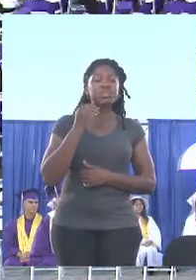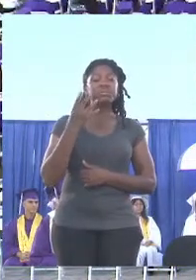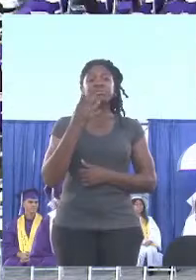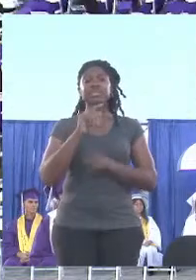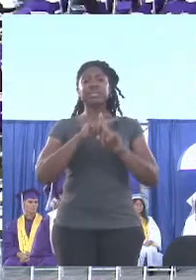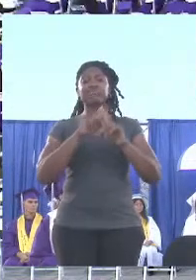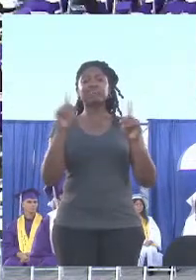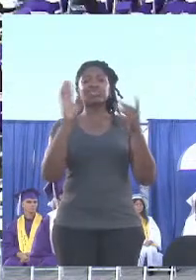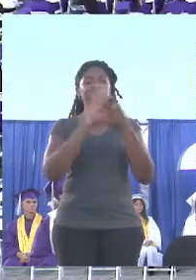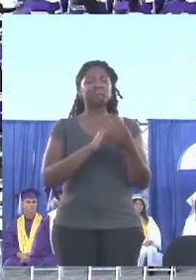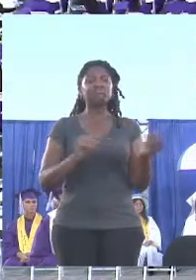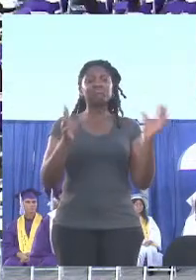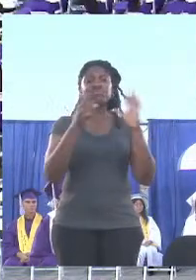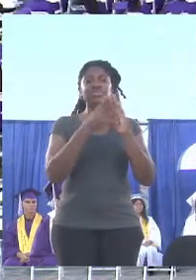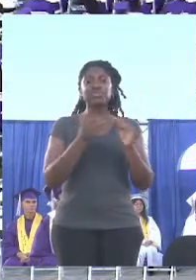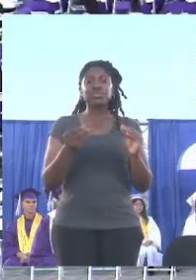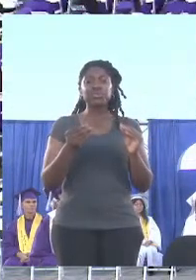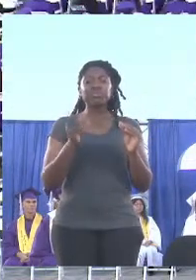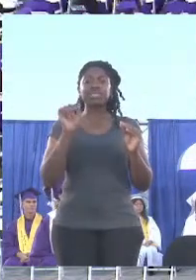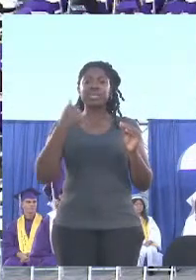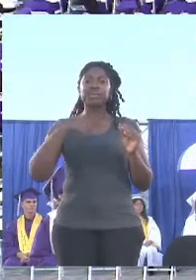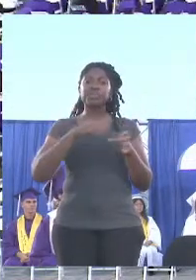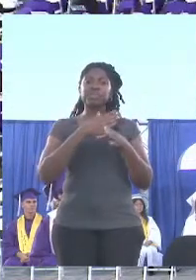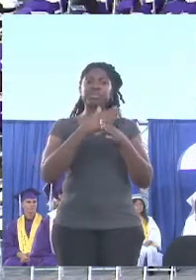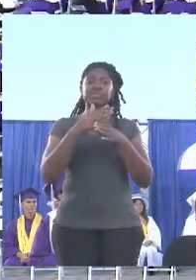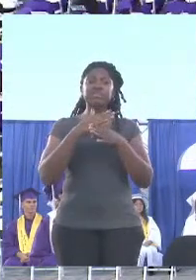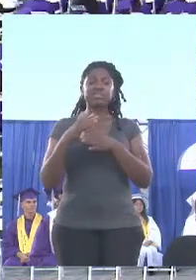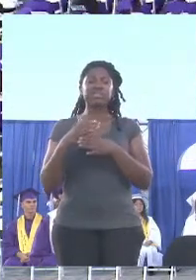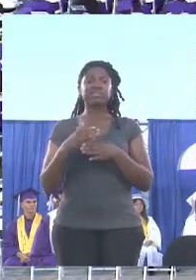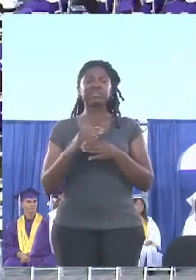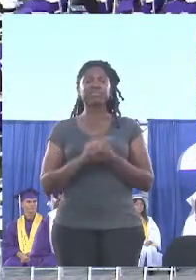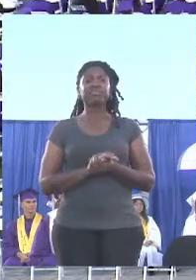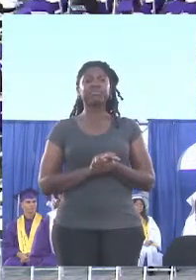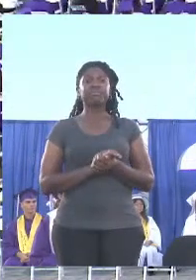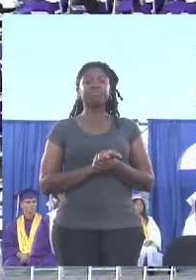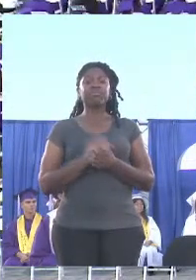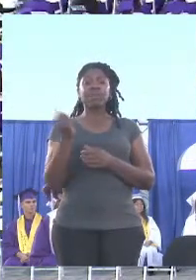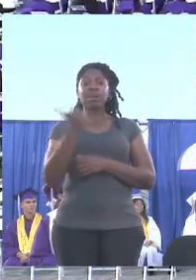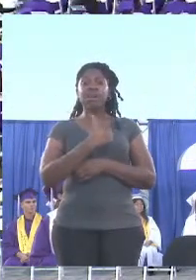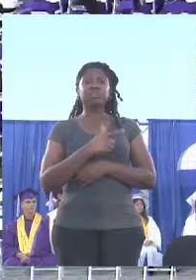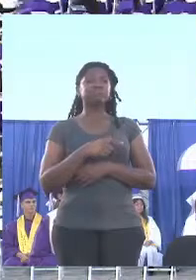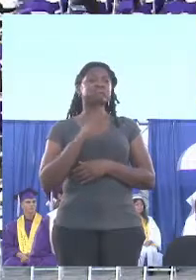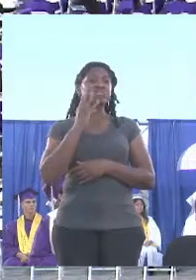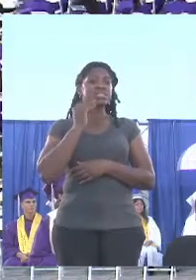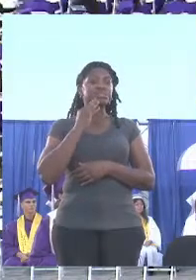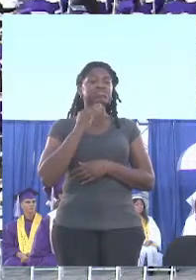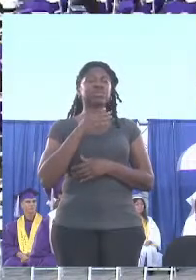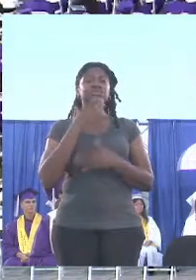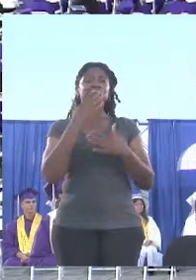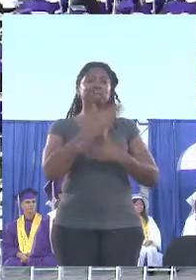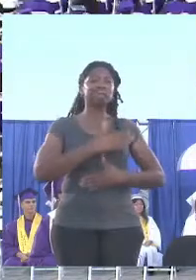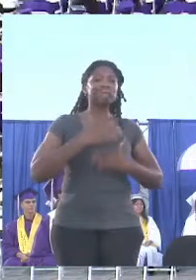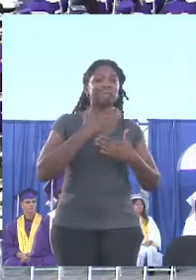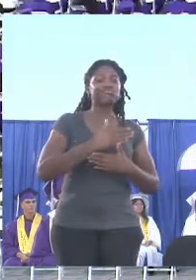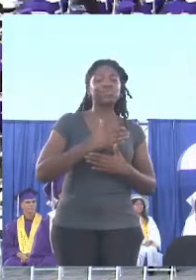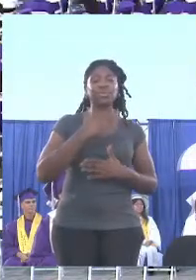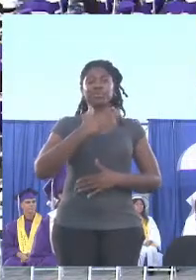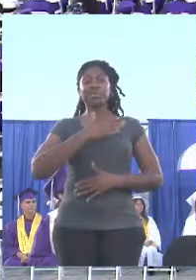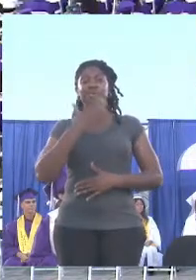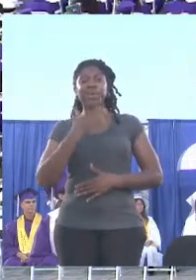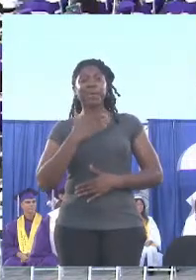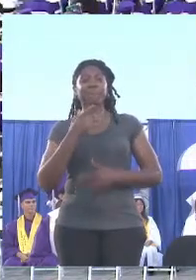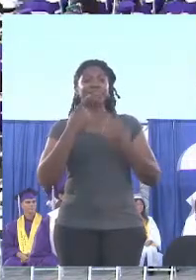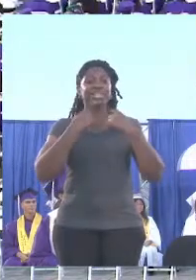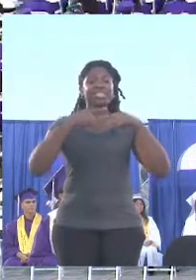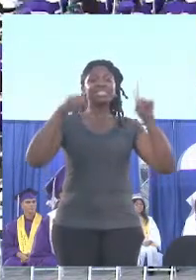triumphs, challenges, countless memories. We have experienced the joy, success, the camaraderie of teamwork, and